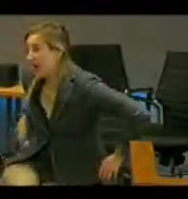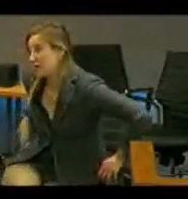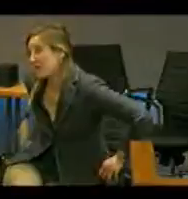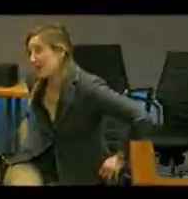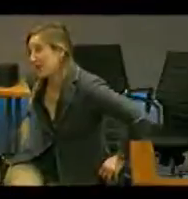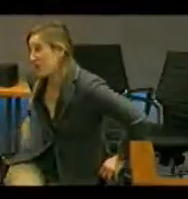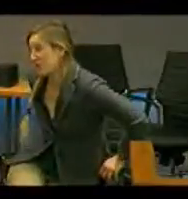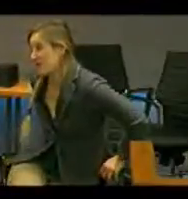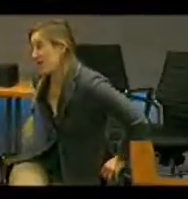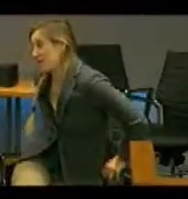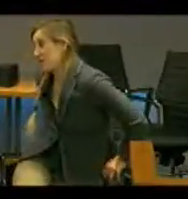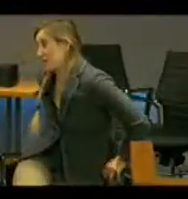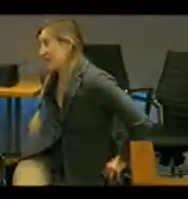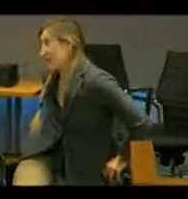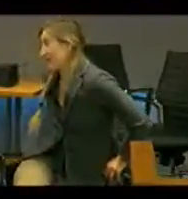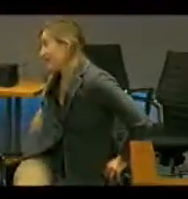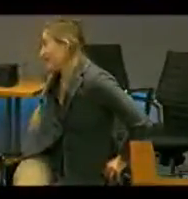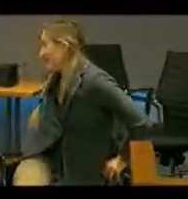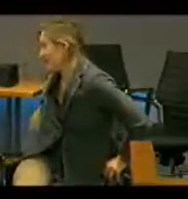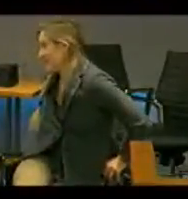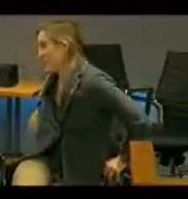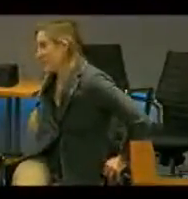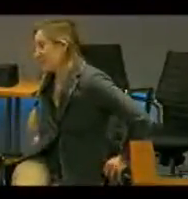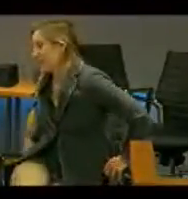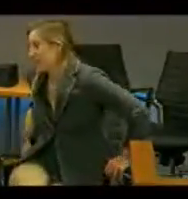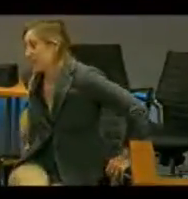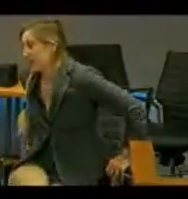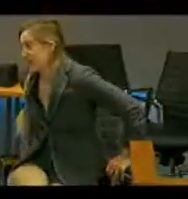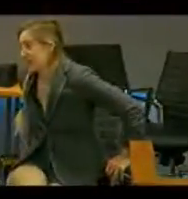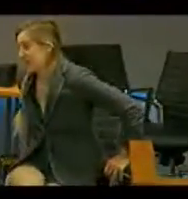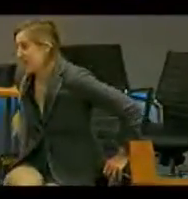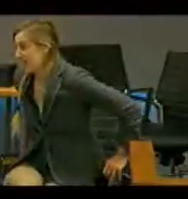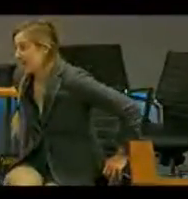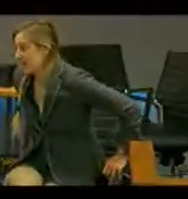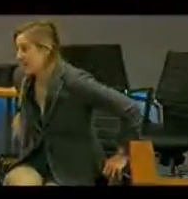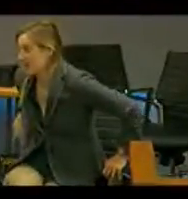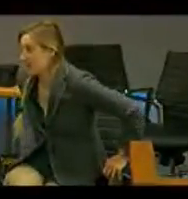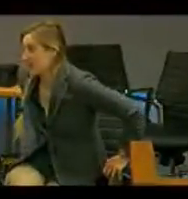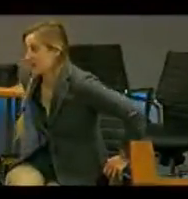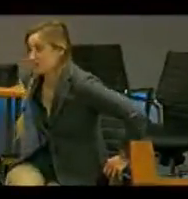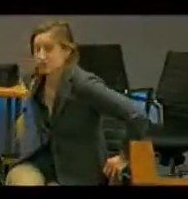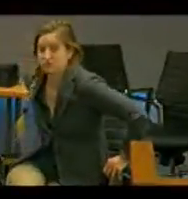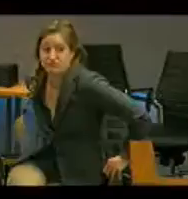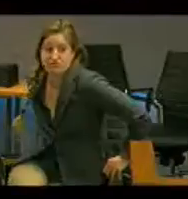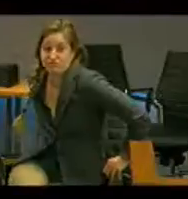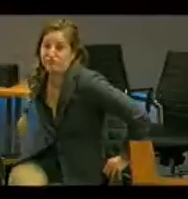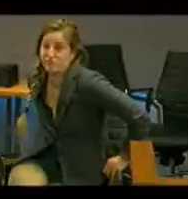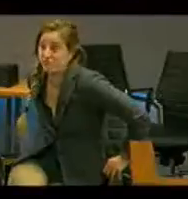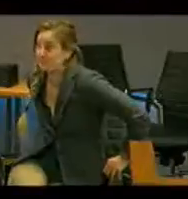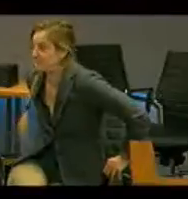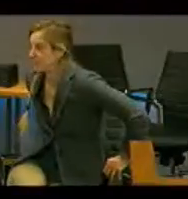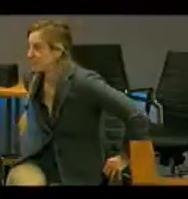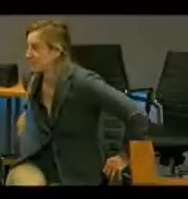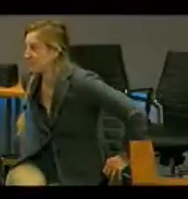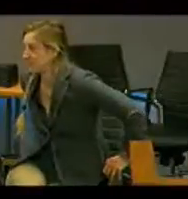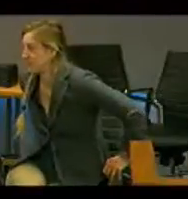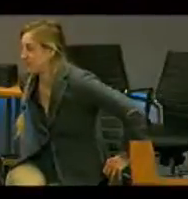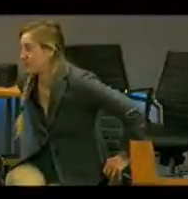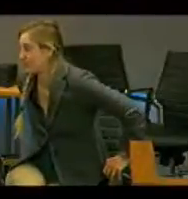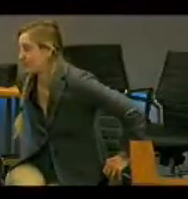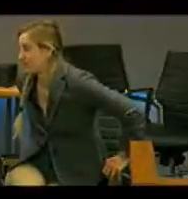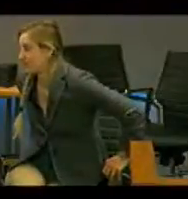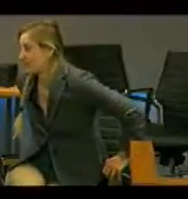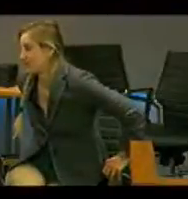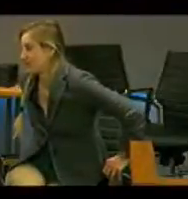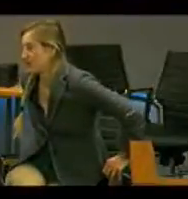Great Pyrenees. He's adorable. She's very sweet. She's huge, but she likes to